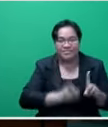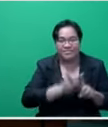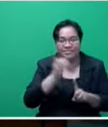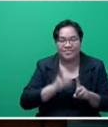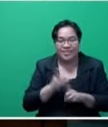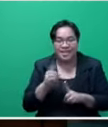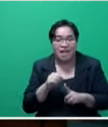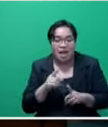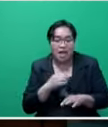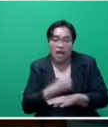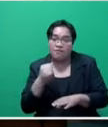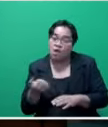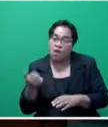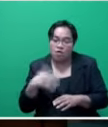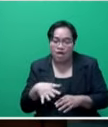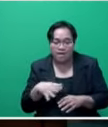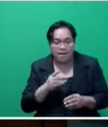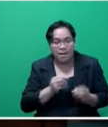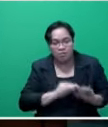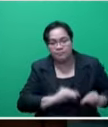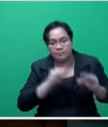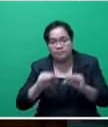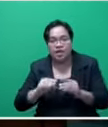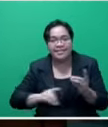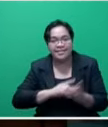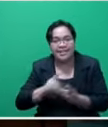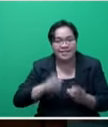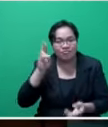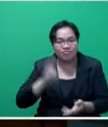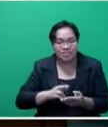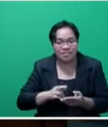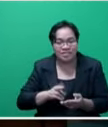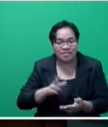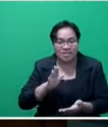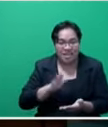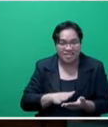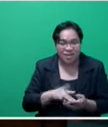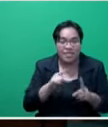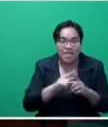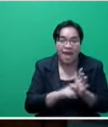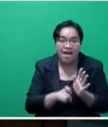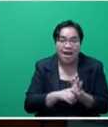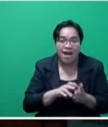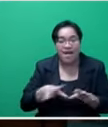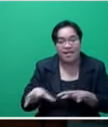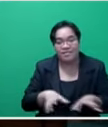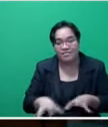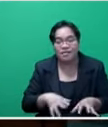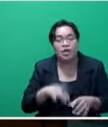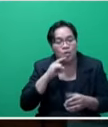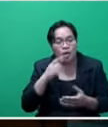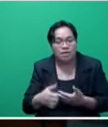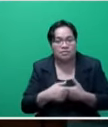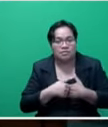However, government has already been investing in disaster risk reduction, or DRR, activities that will